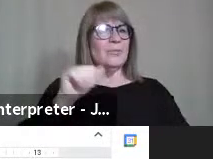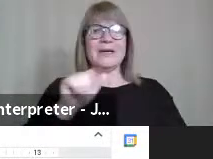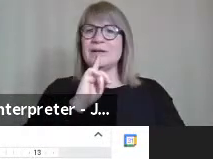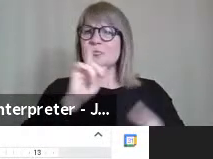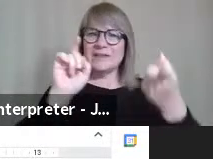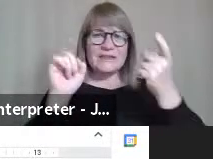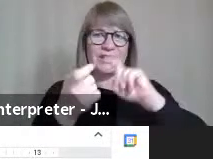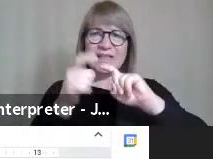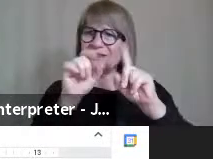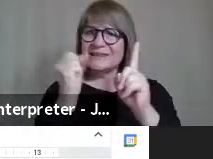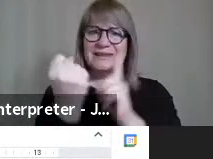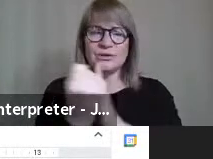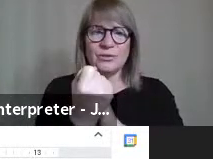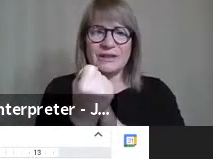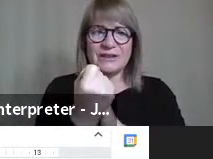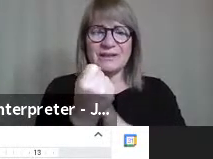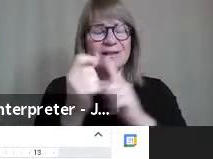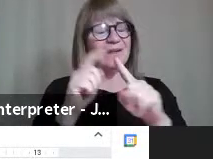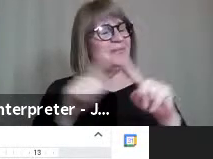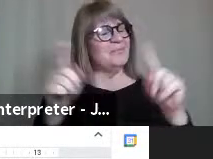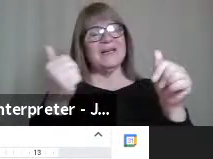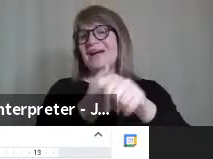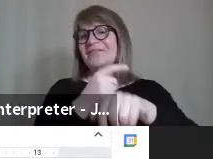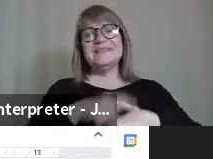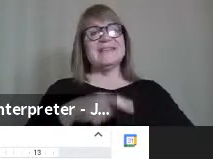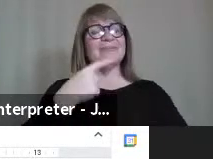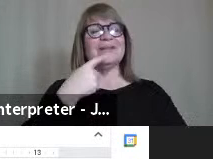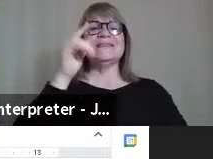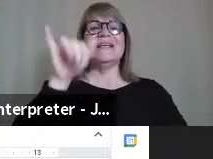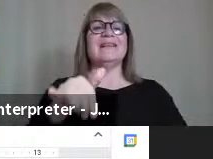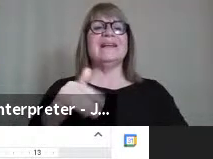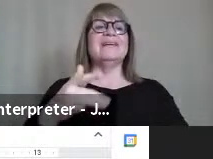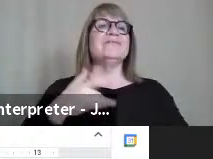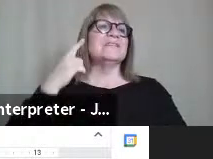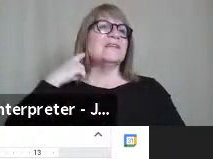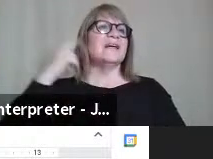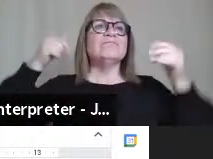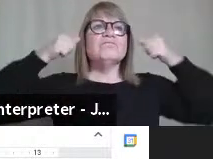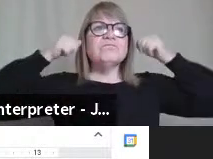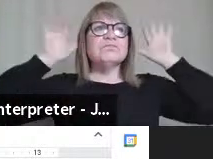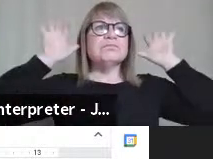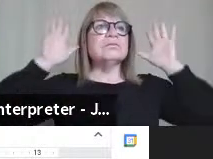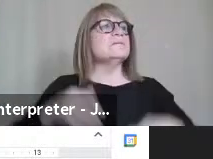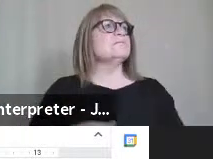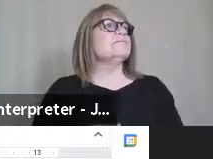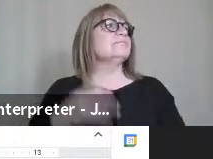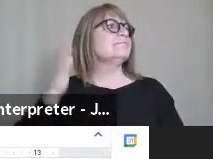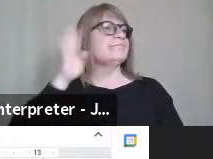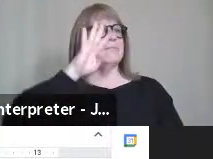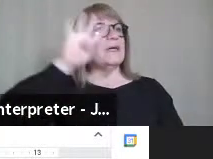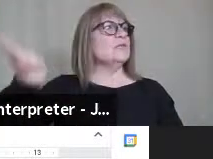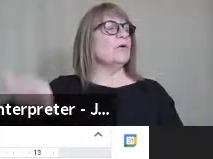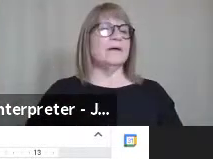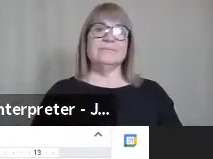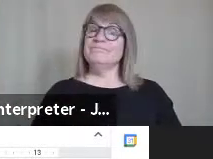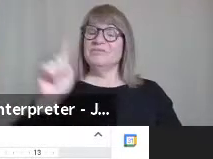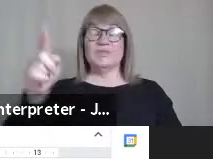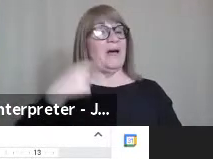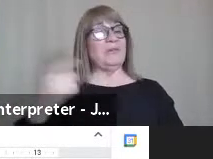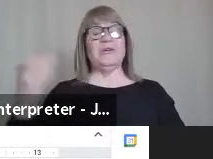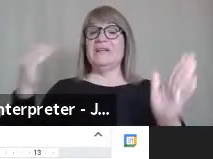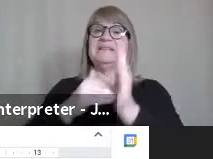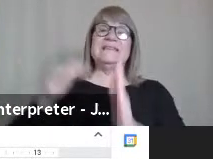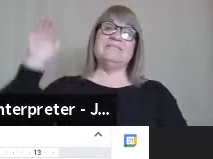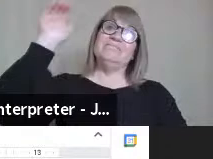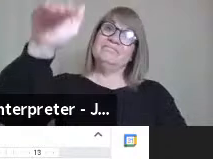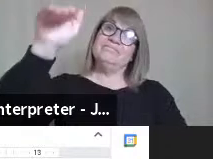this but every time we say this it seems to go ignored so i'm just going to ring that bell one more time and say